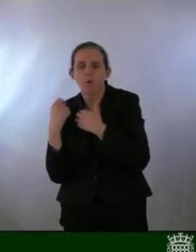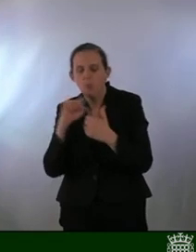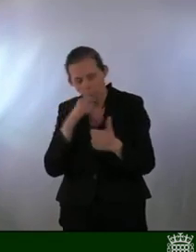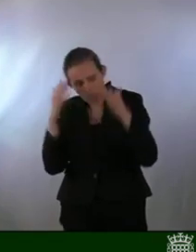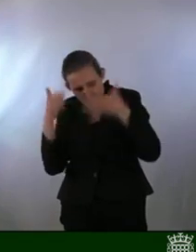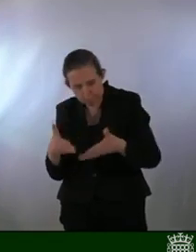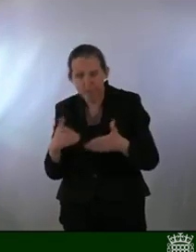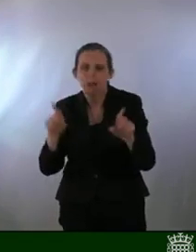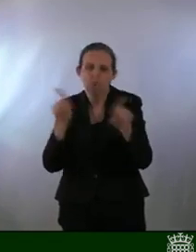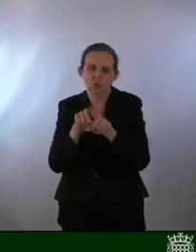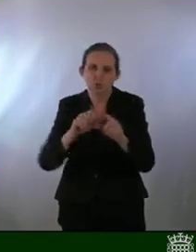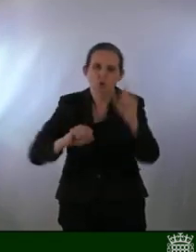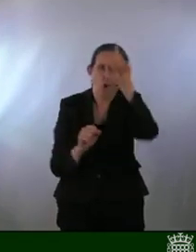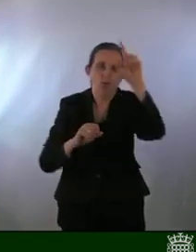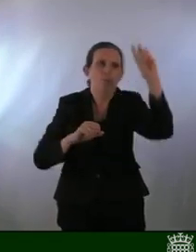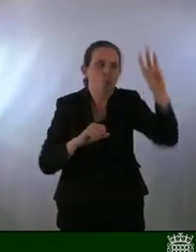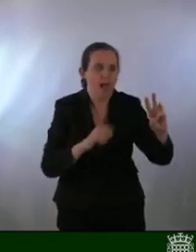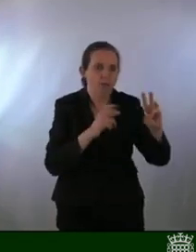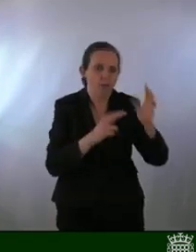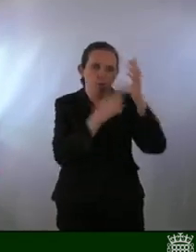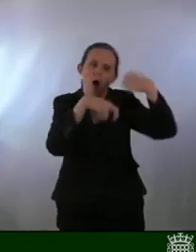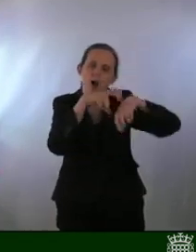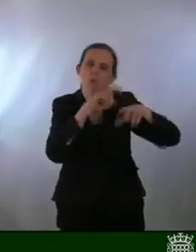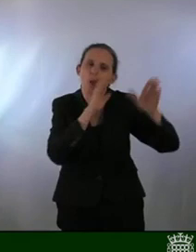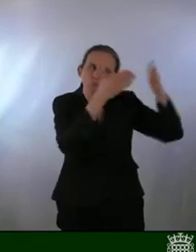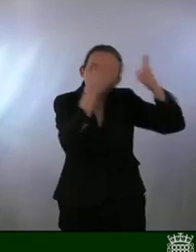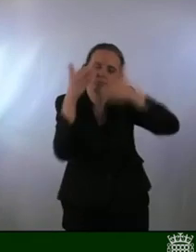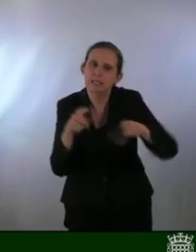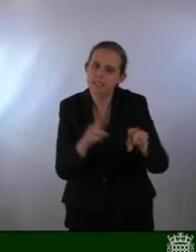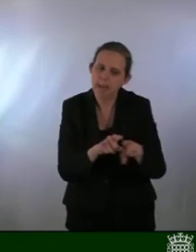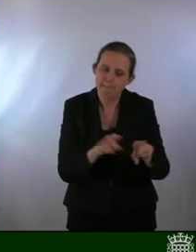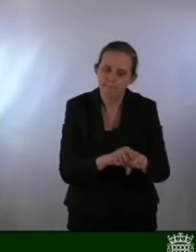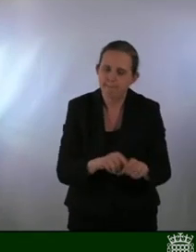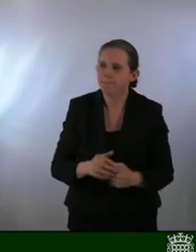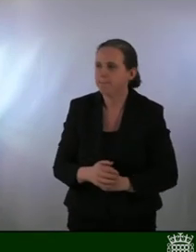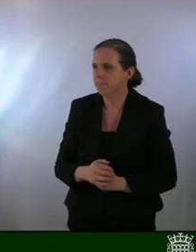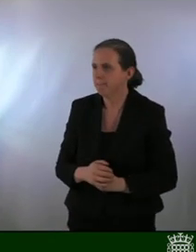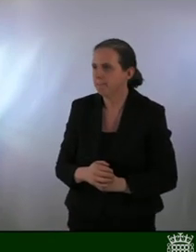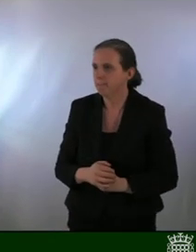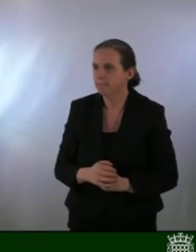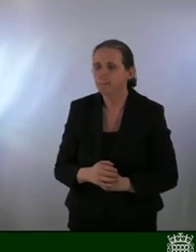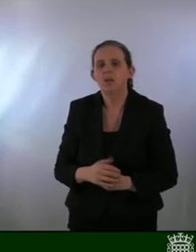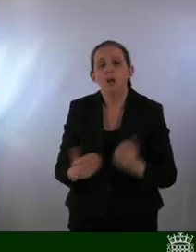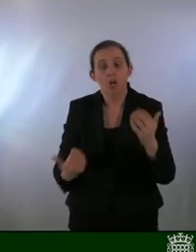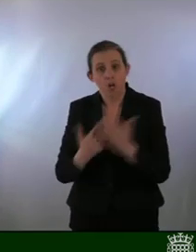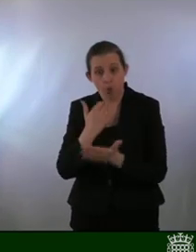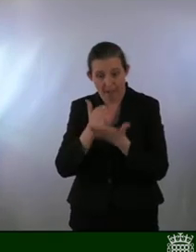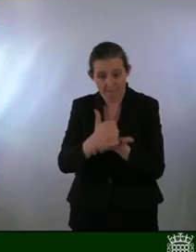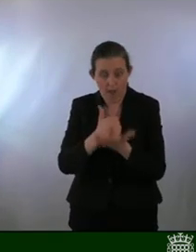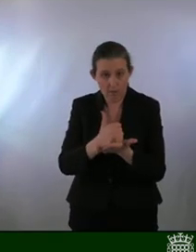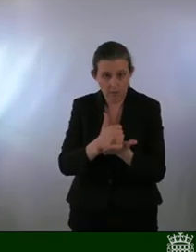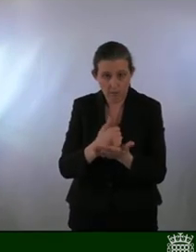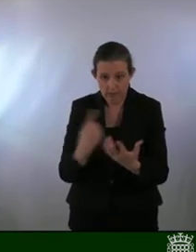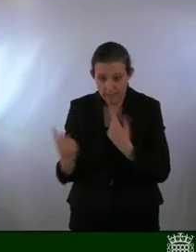too. Claire. Thank you, Mr Speaker. Given that the new advice today is that people should remain at home for up to 14 days if they have a high